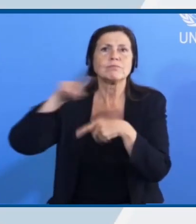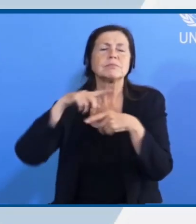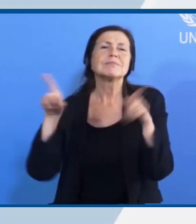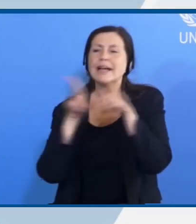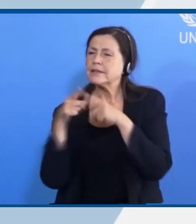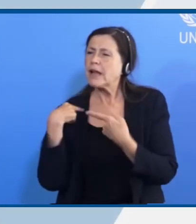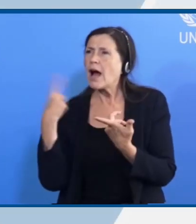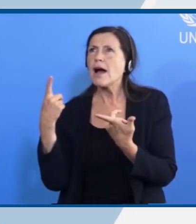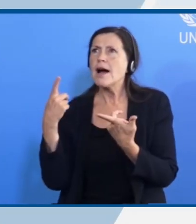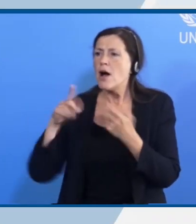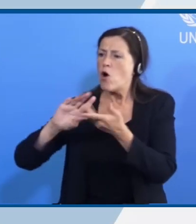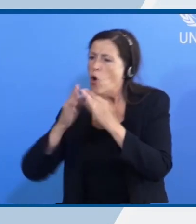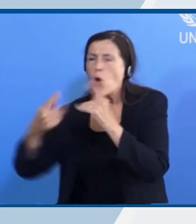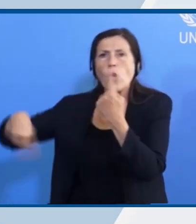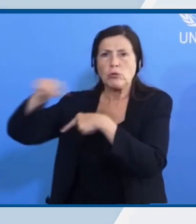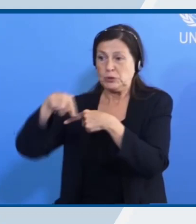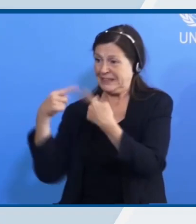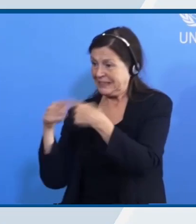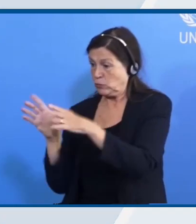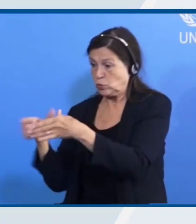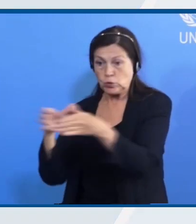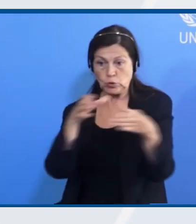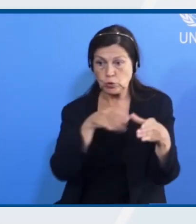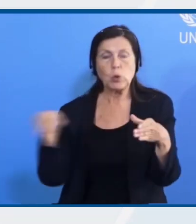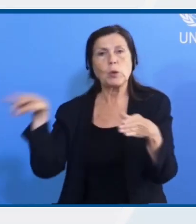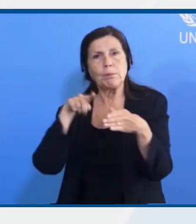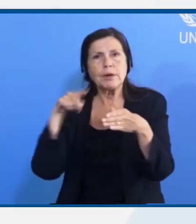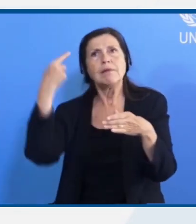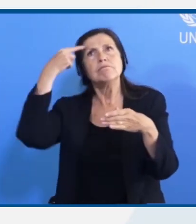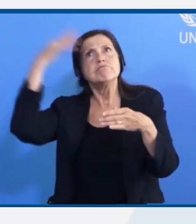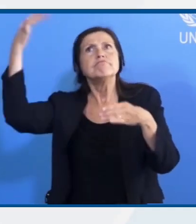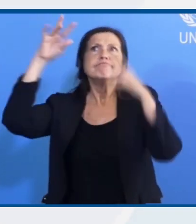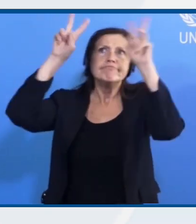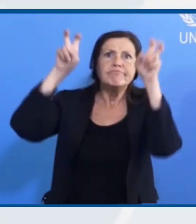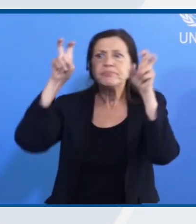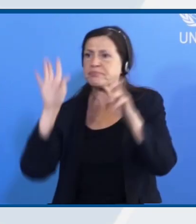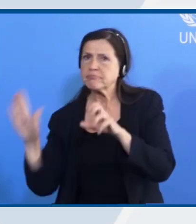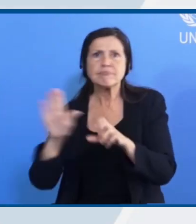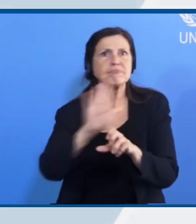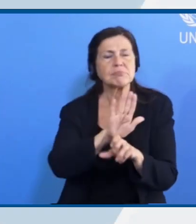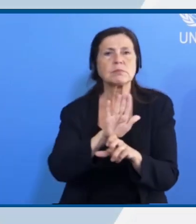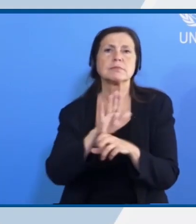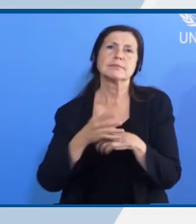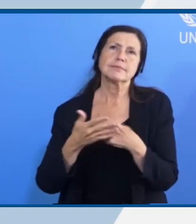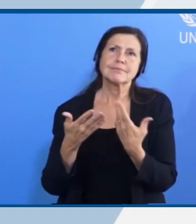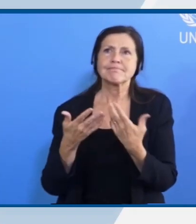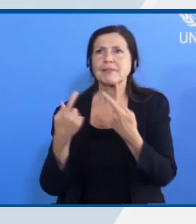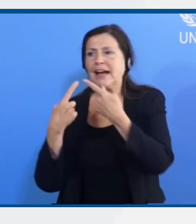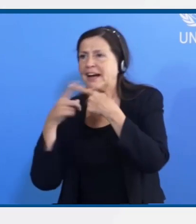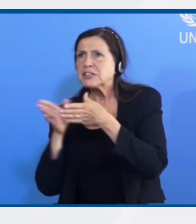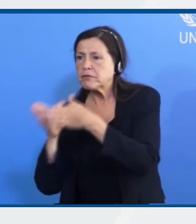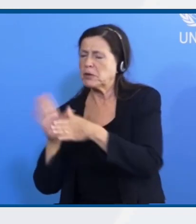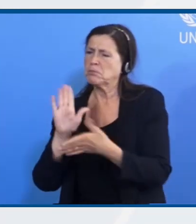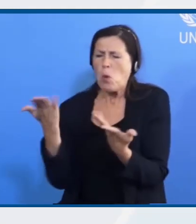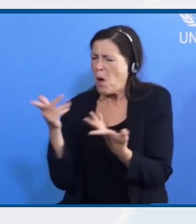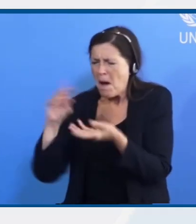ideologically the community in different groups, and we engage them differently regarding the issues